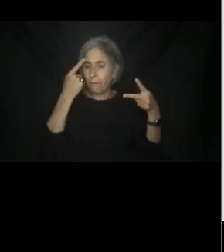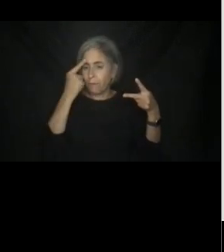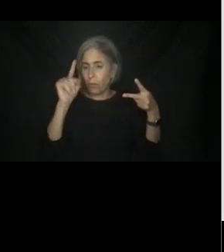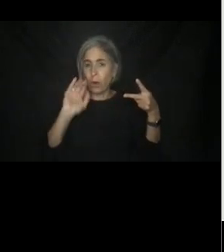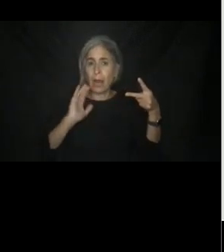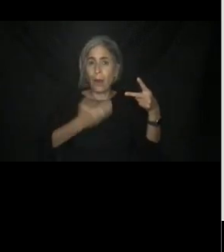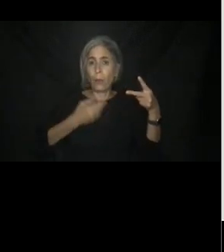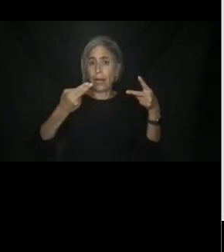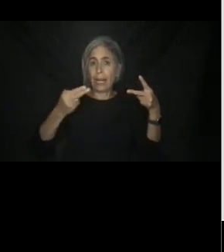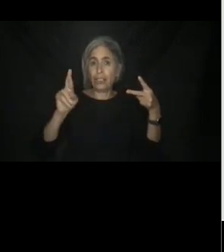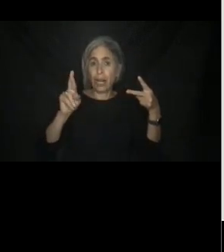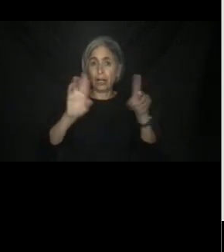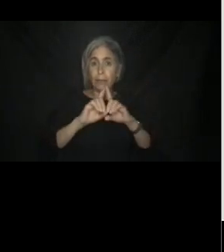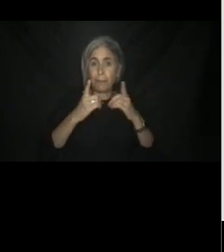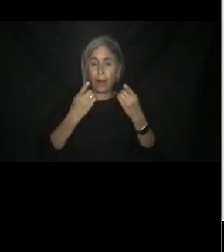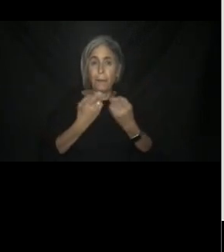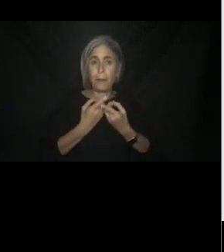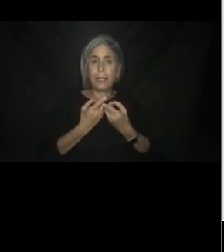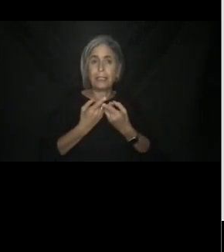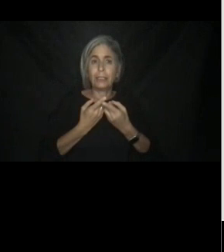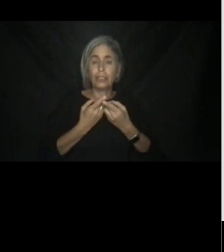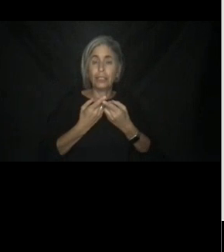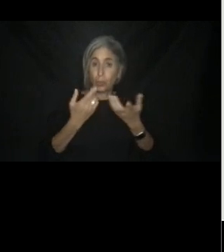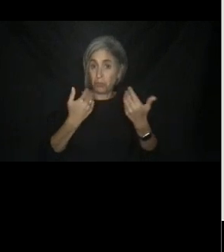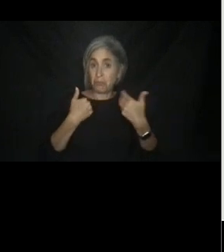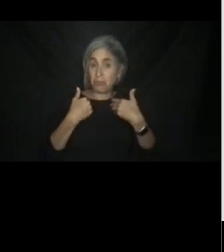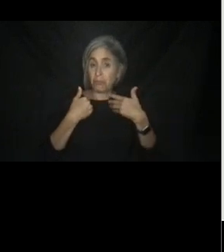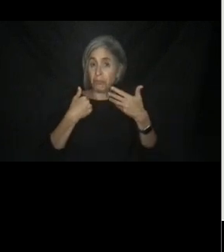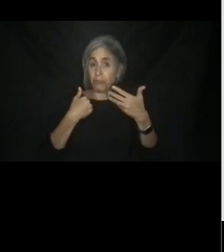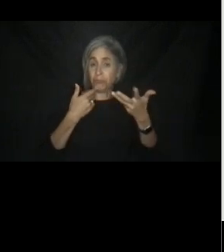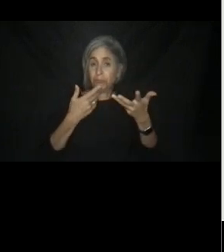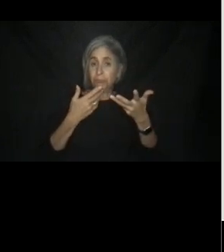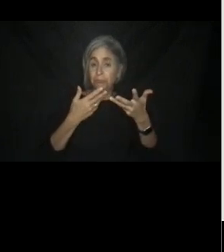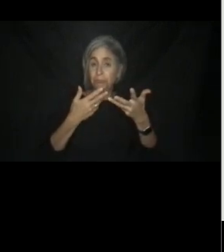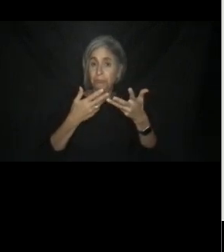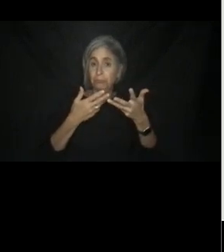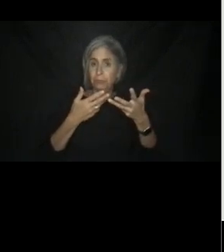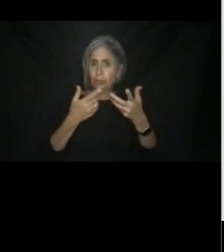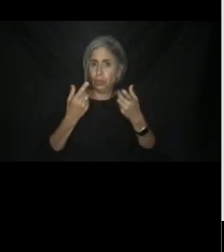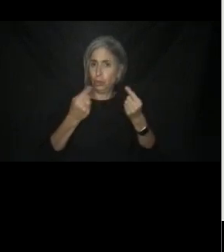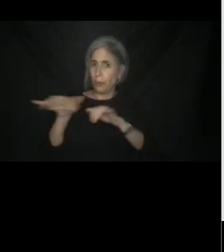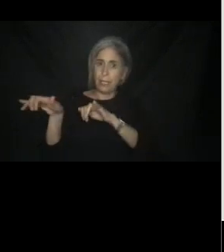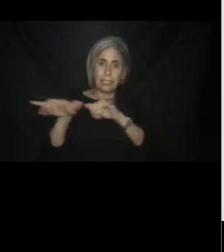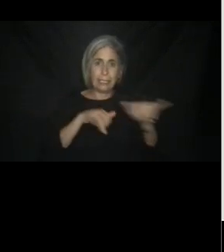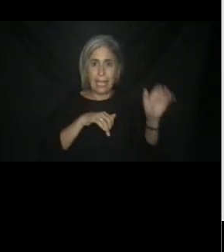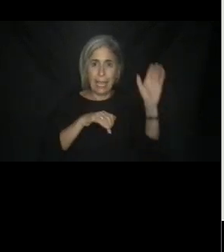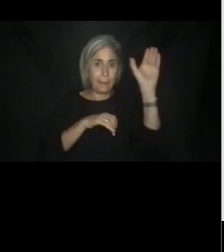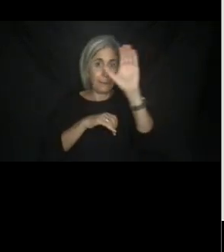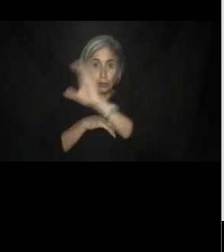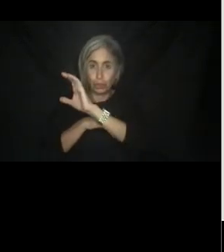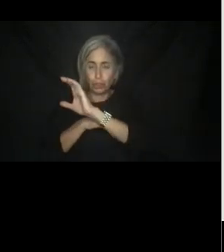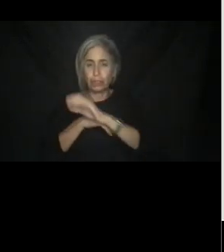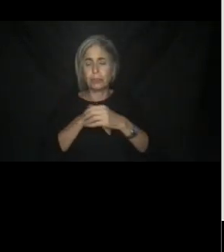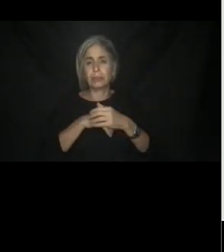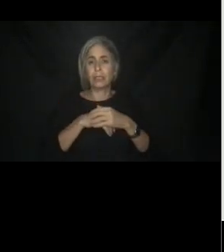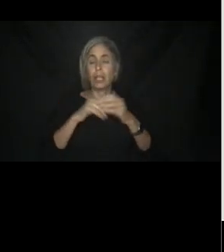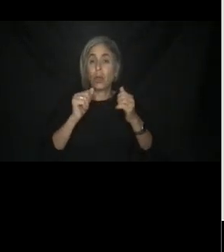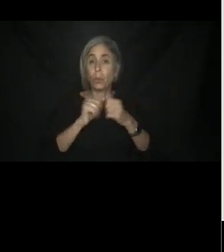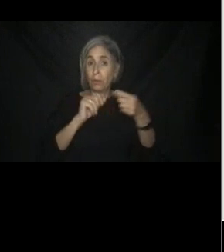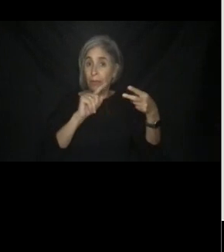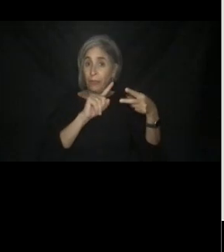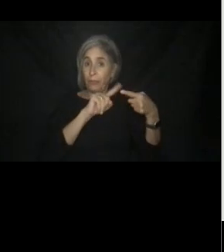Human Resources Department to conduct that same search. With the executive